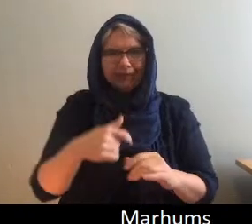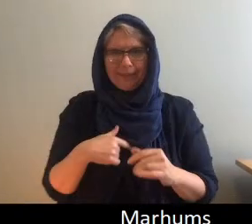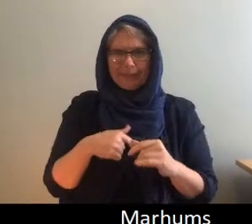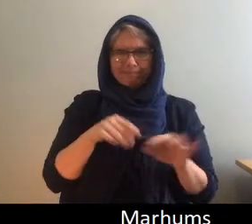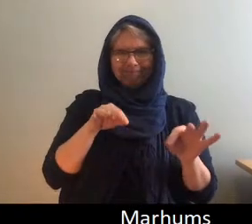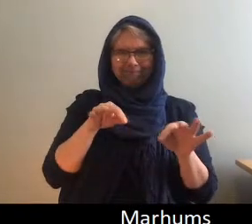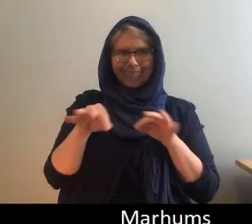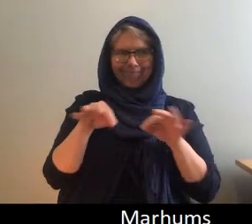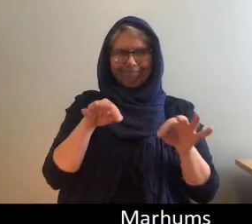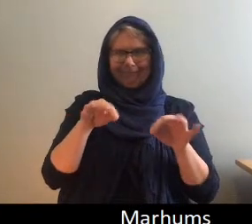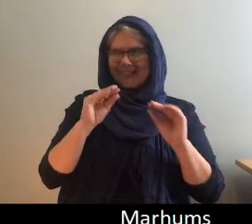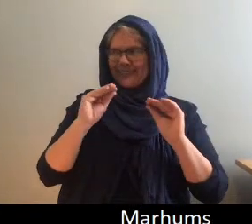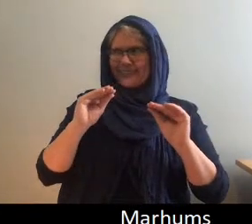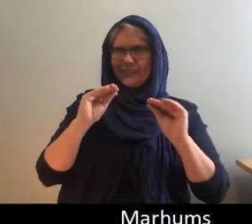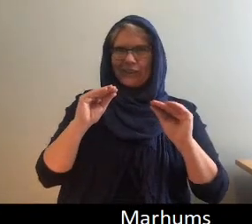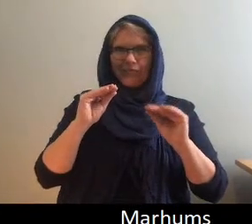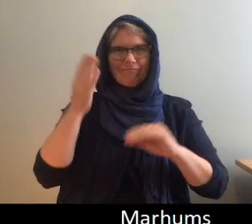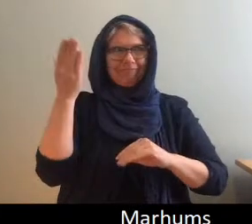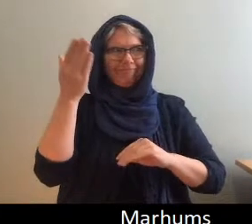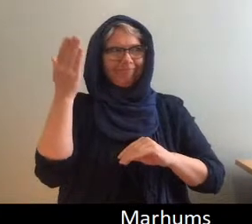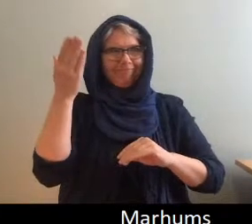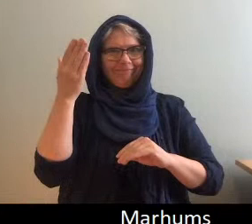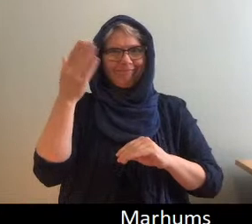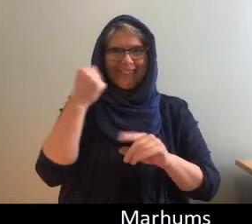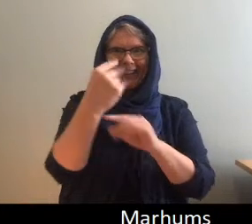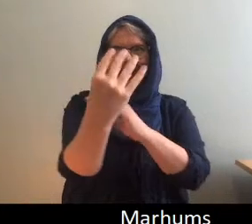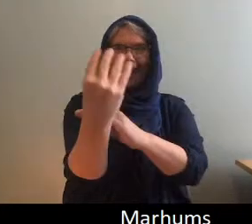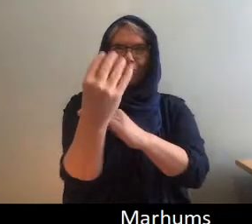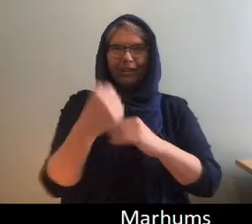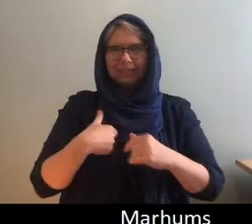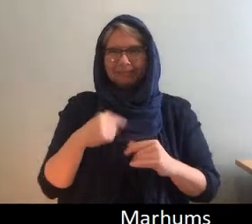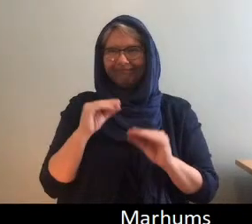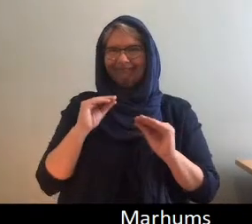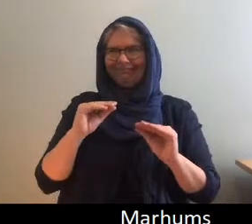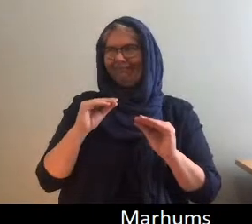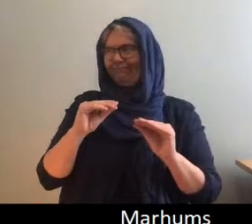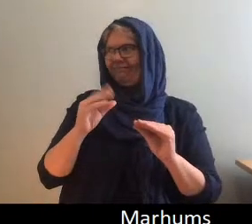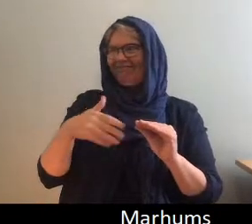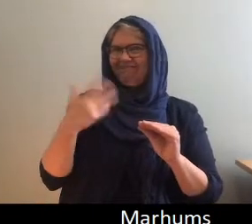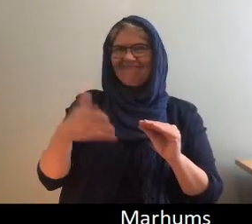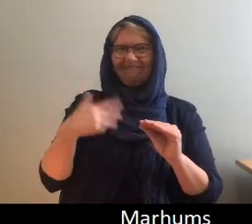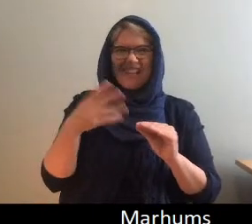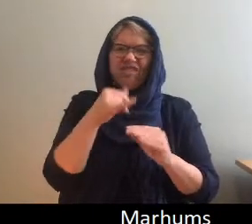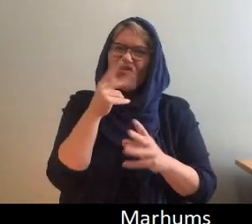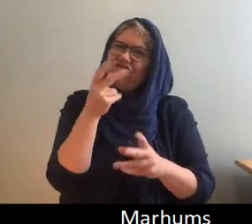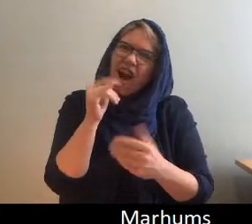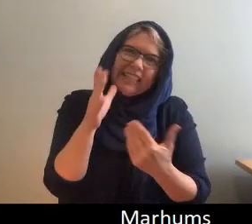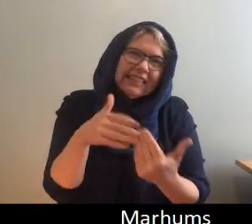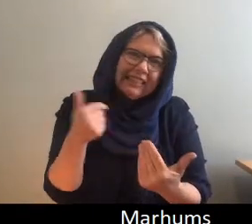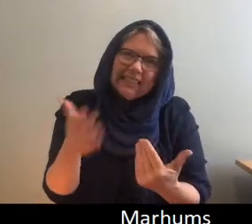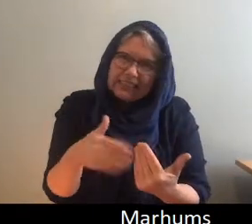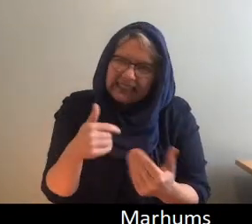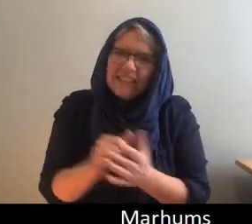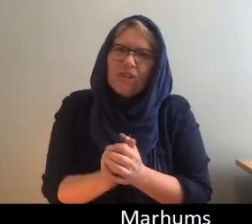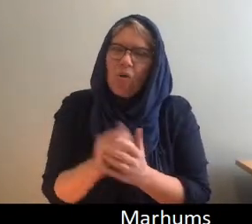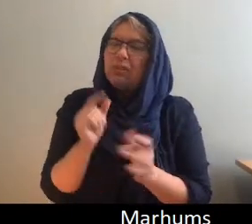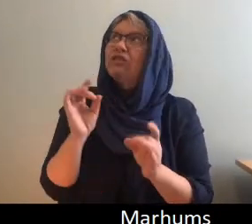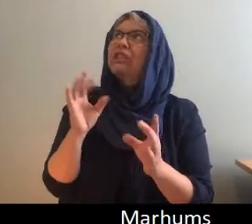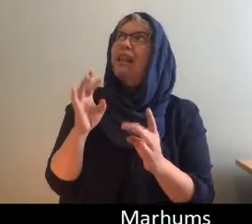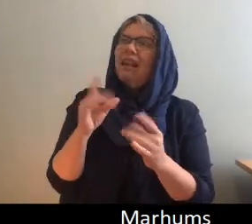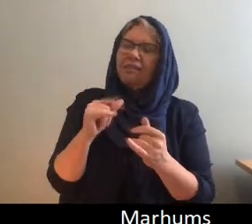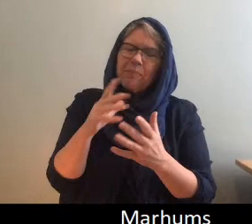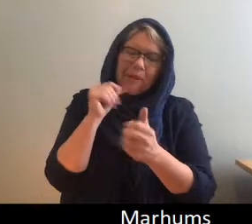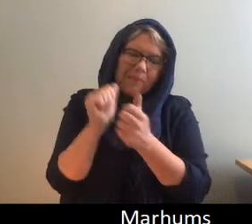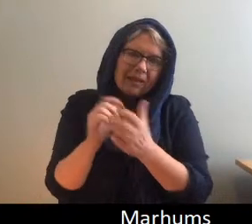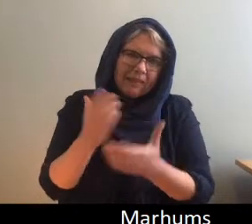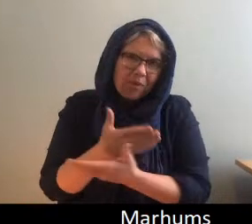Prophet helped to filter it even deeper. The Prophet then said, look for Laylatul Qadr